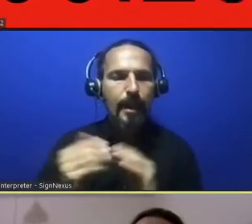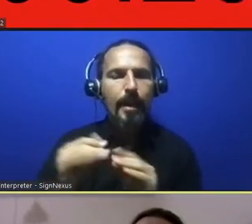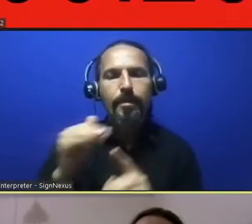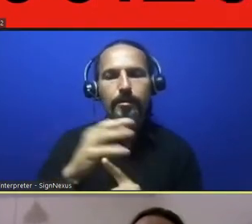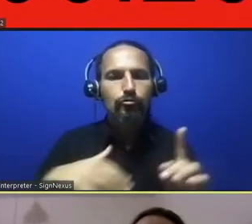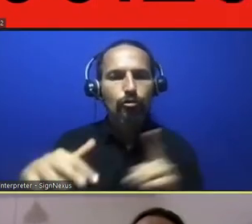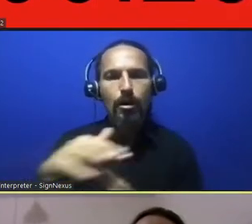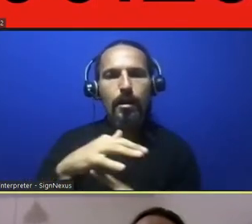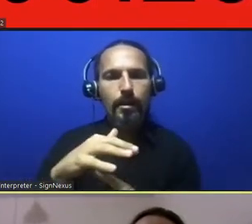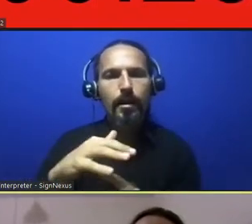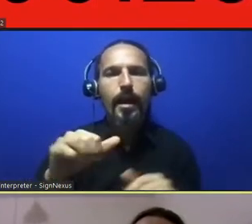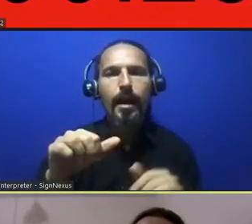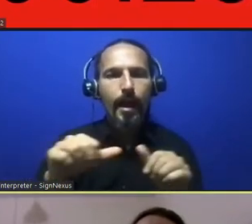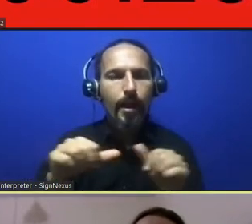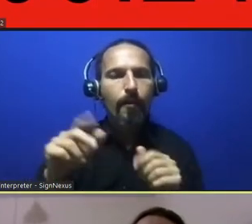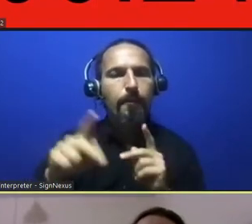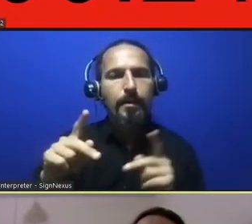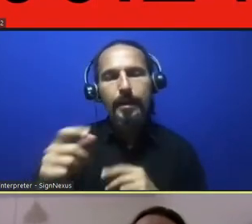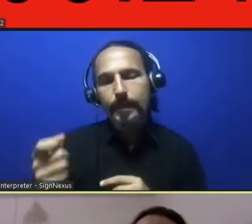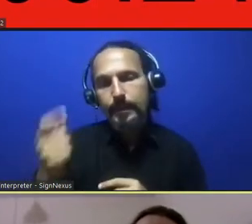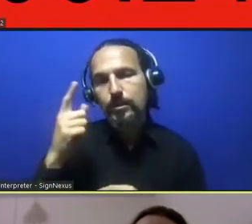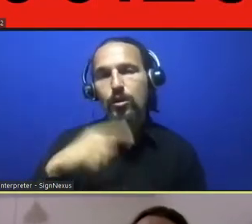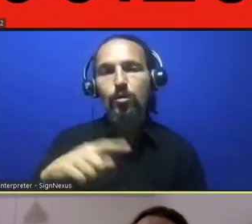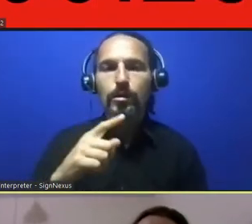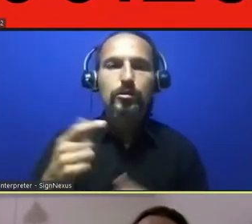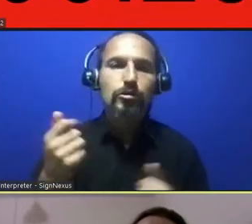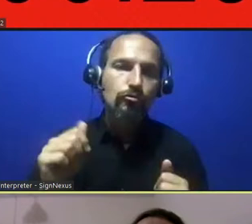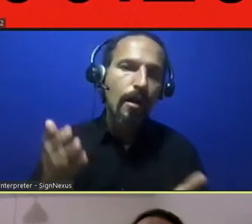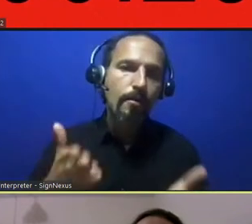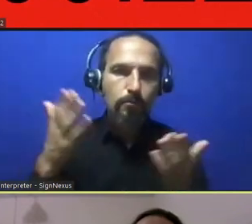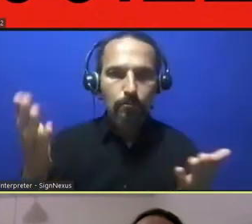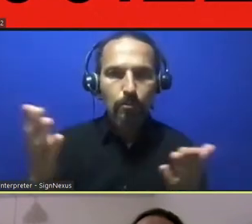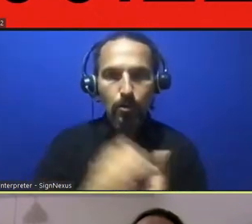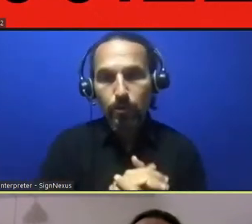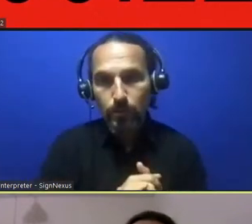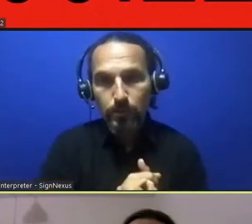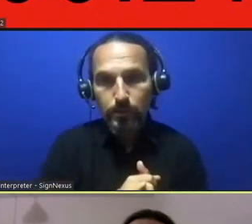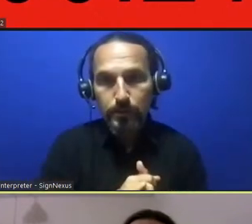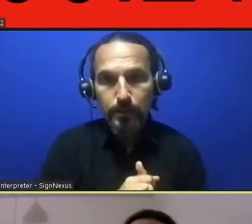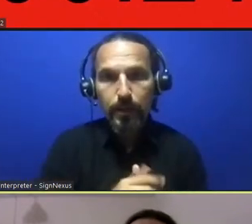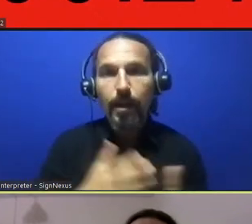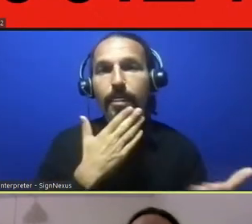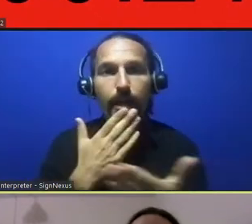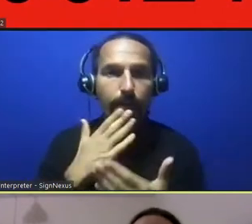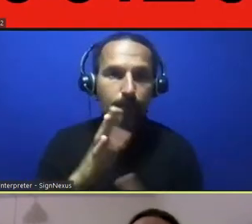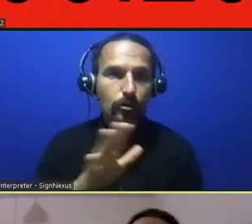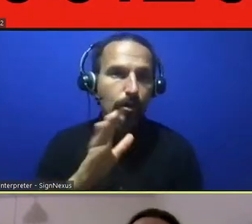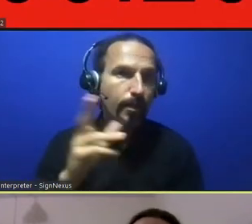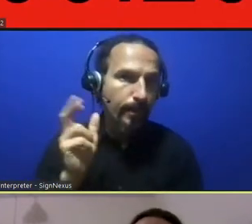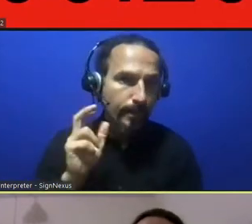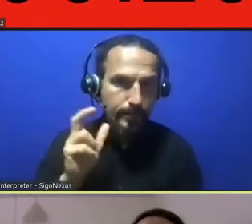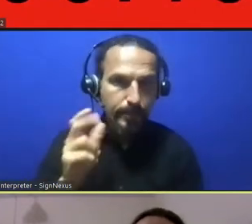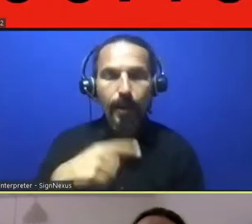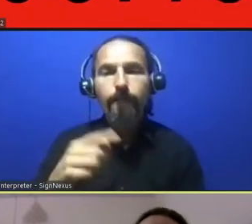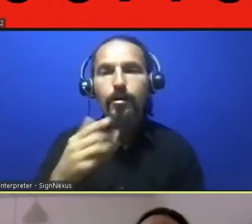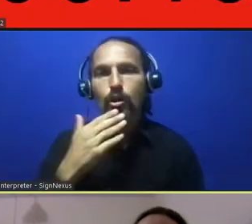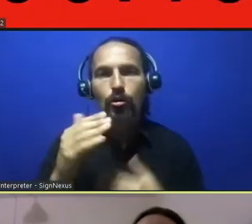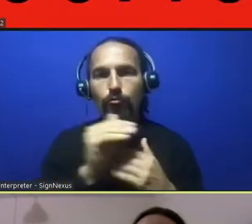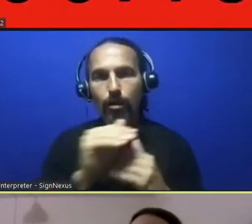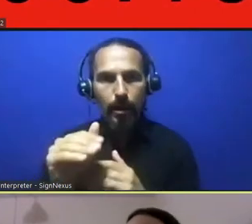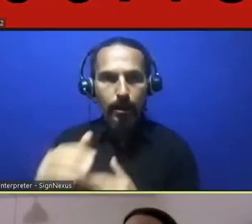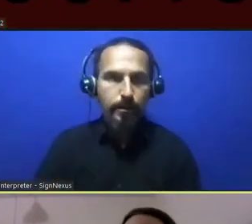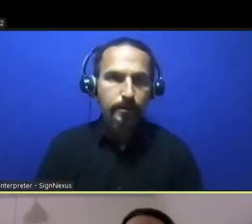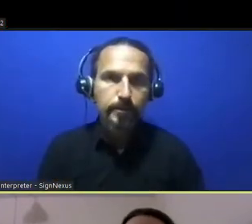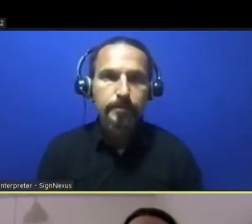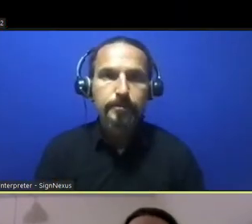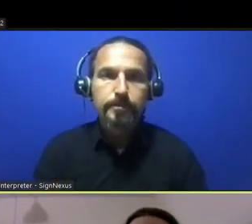areas so that people understand what you're actually proposing thank you for listening have a great rest of your night